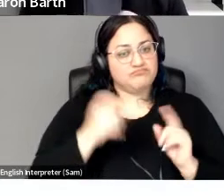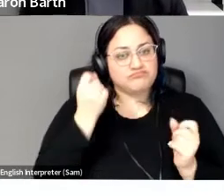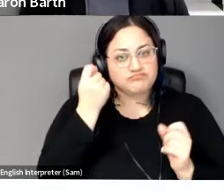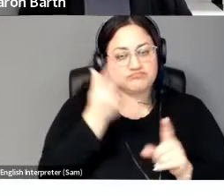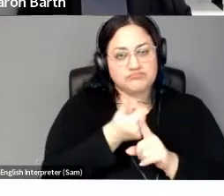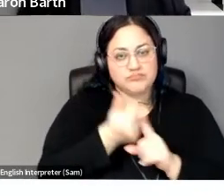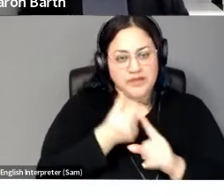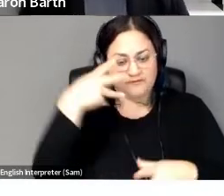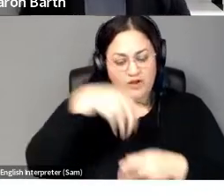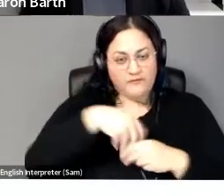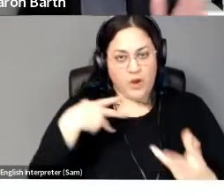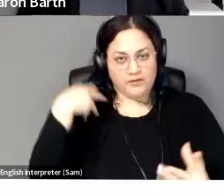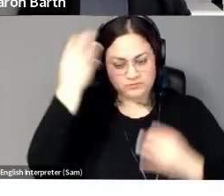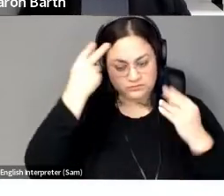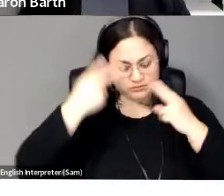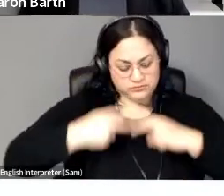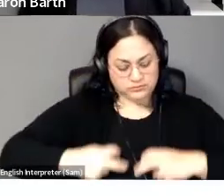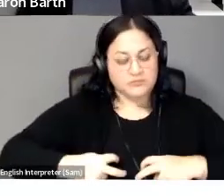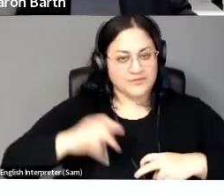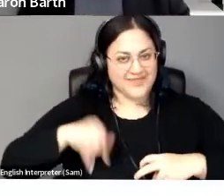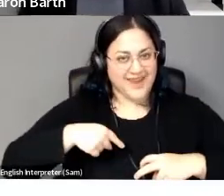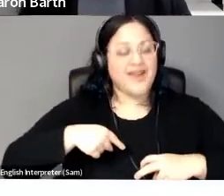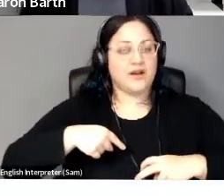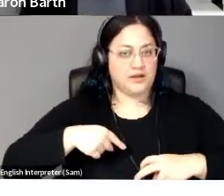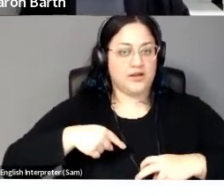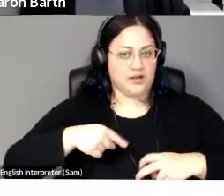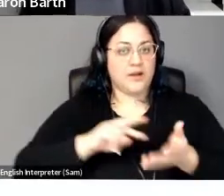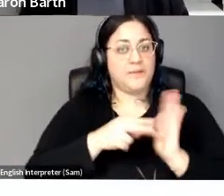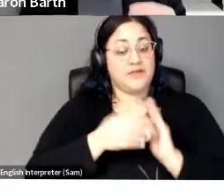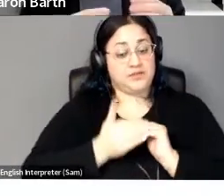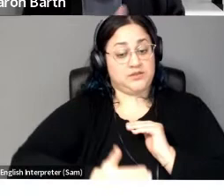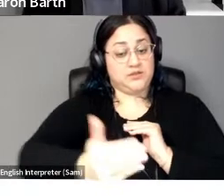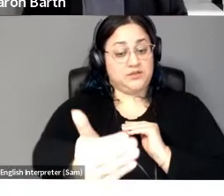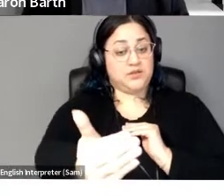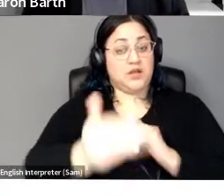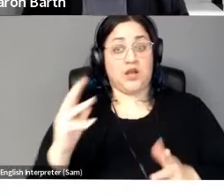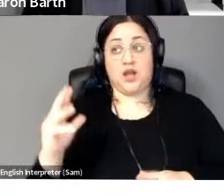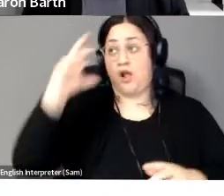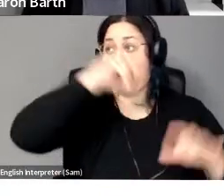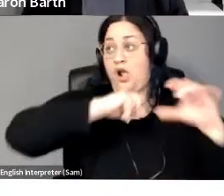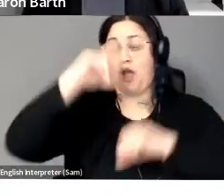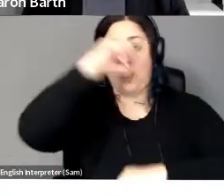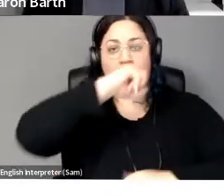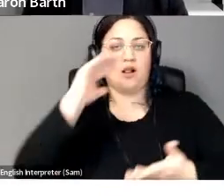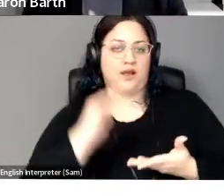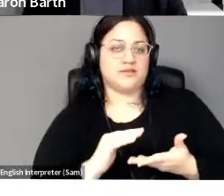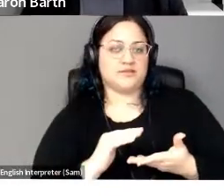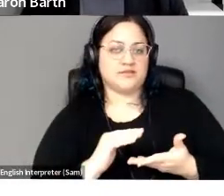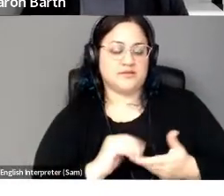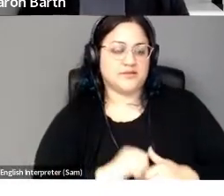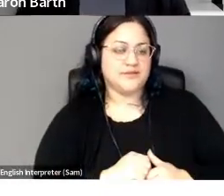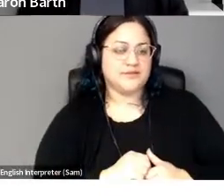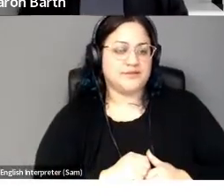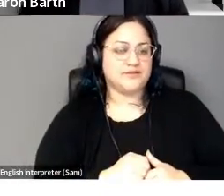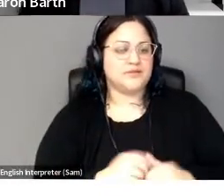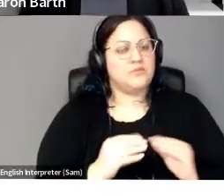of the assumptions. Someone wrote that we're making assumptions in these examples. Are we, becoming aware of our own